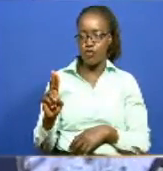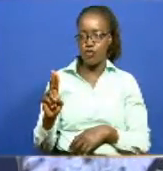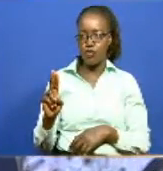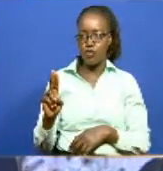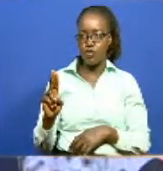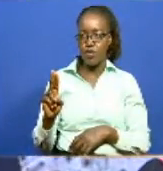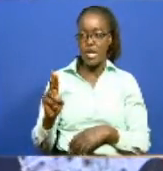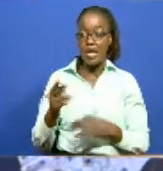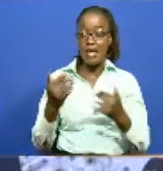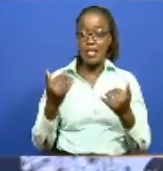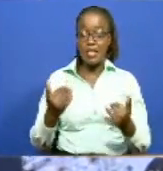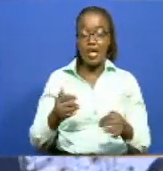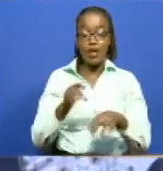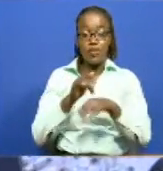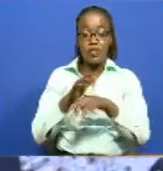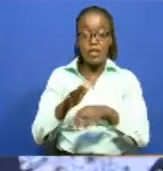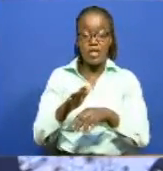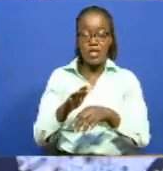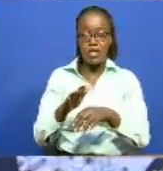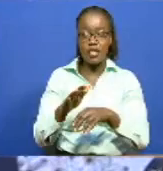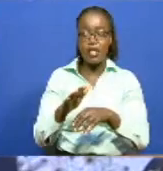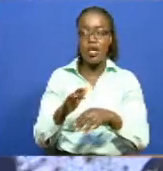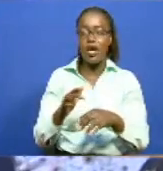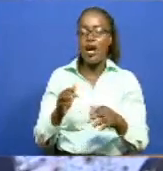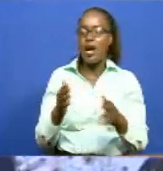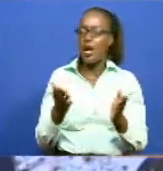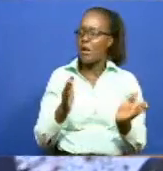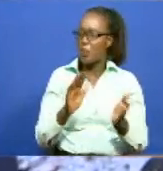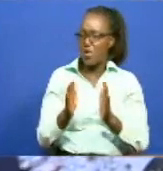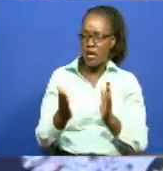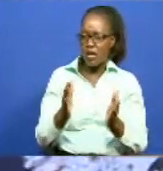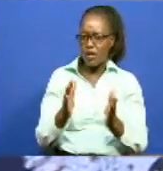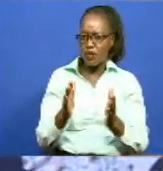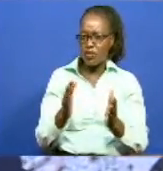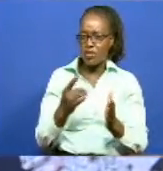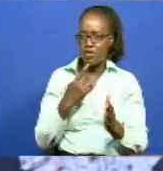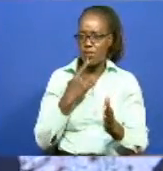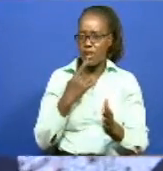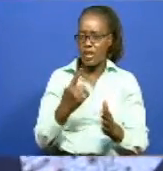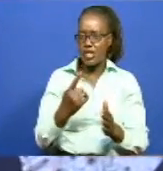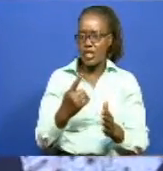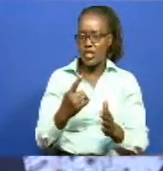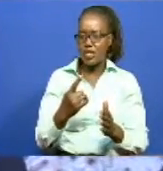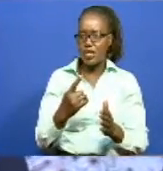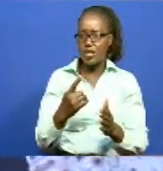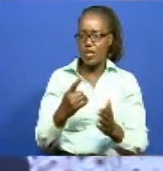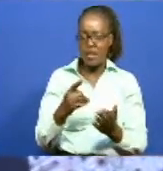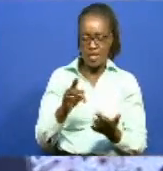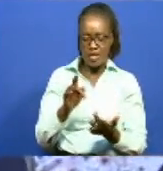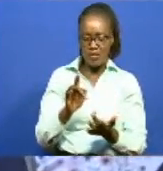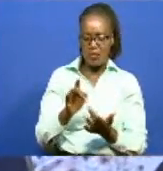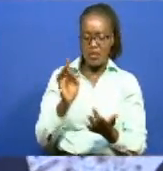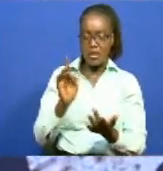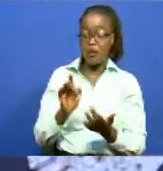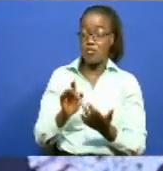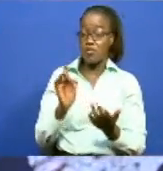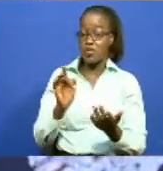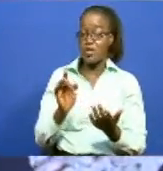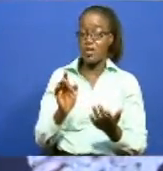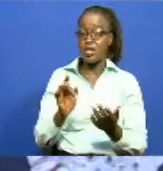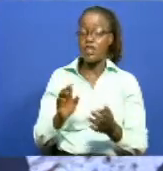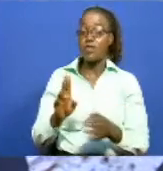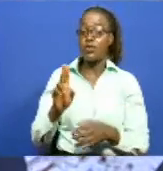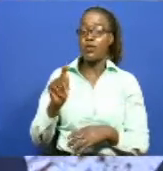we are now sending an average of 100 samples every day to Erie in Udhiru, and we are getting our